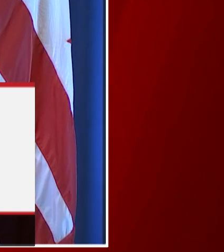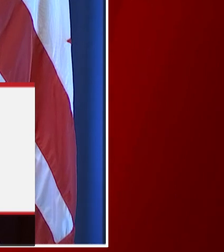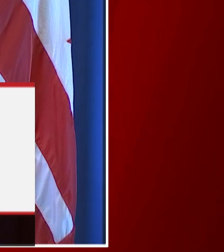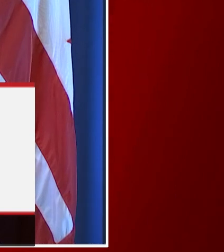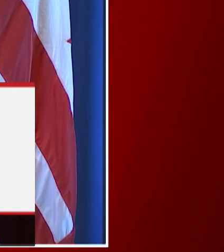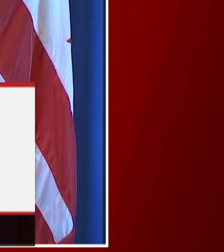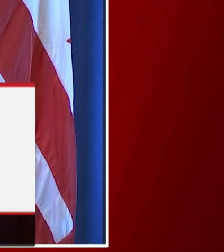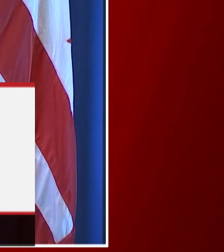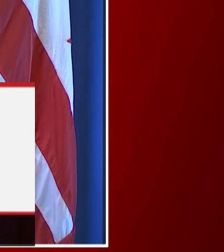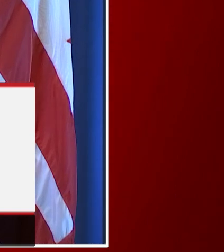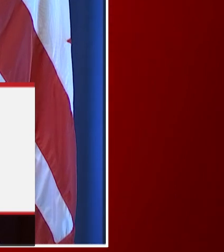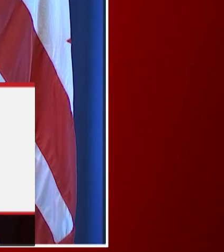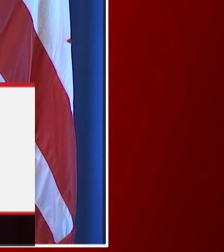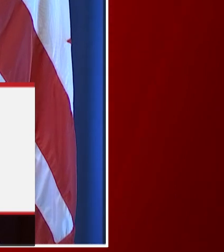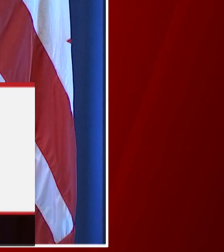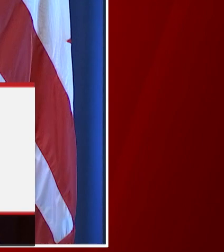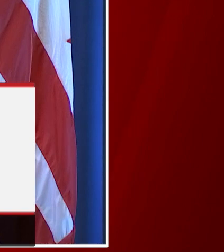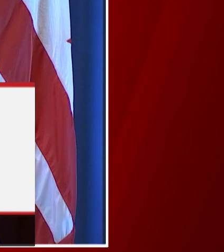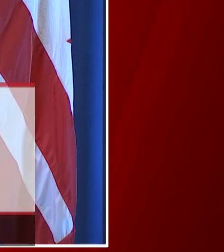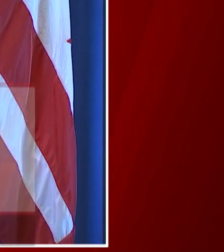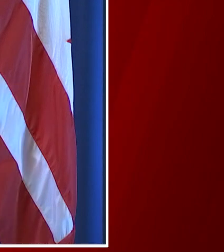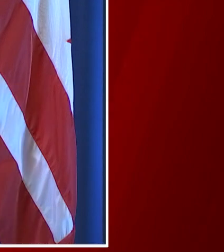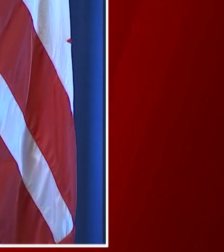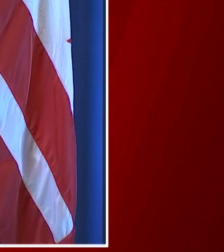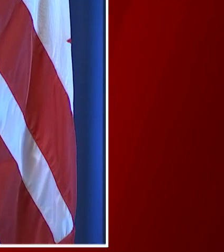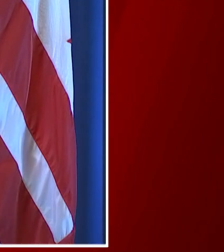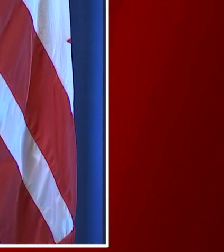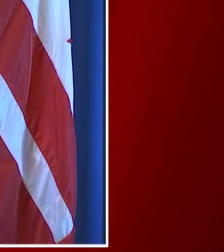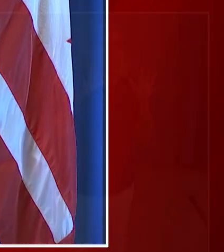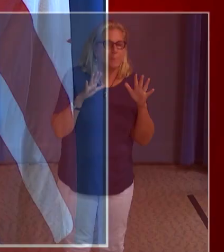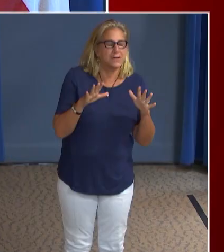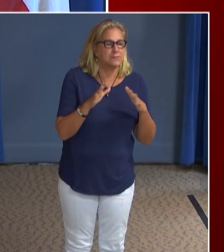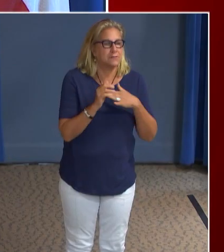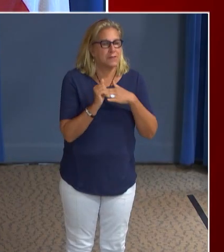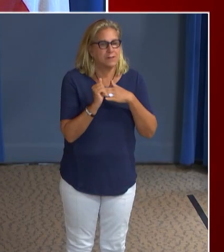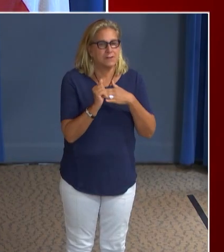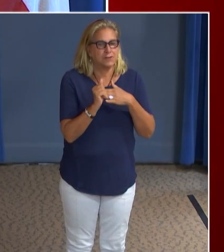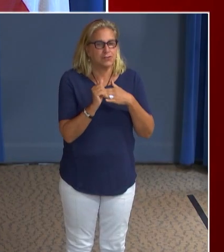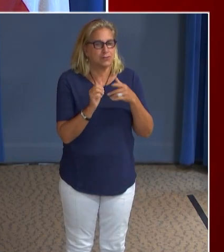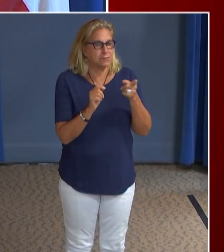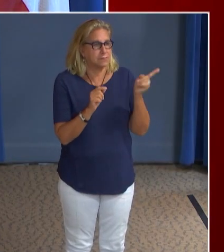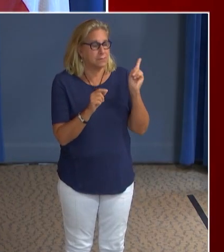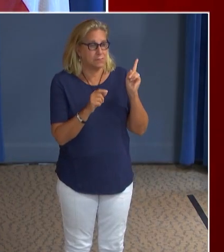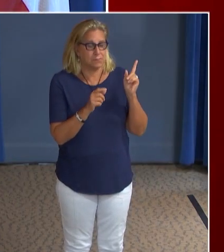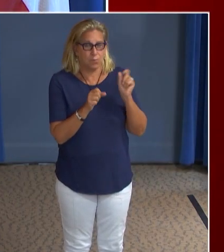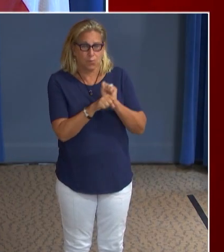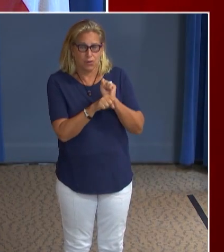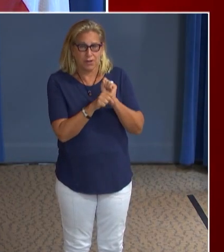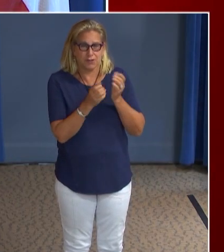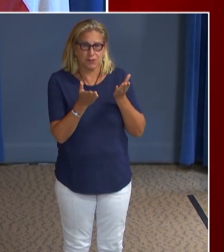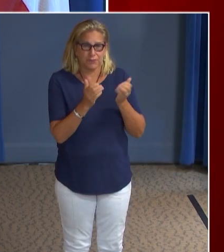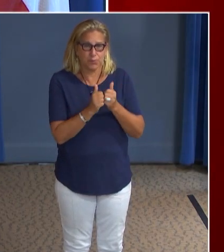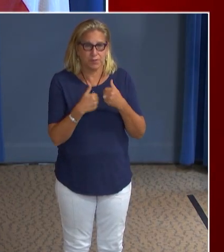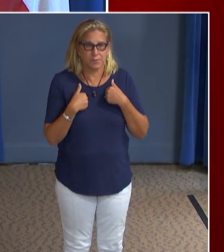thank my amazing leadership and mentors who serve with me at the Department of Human